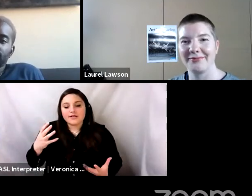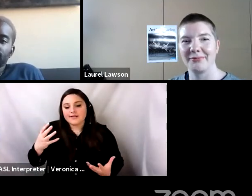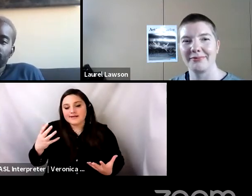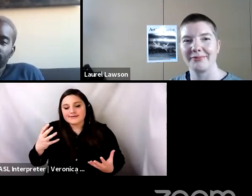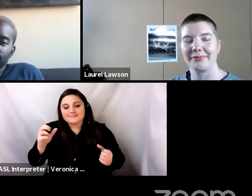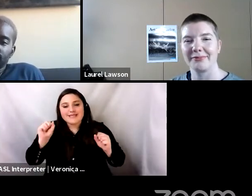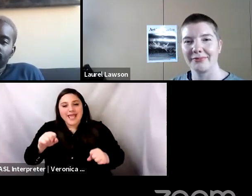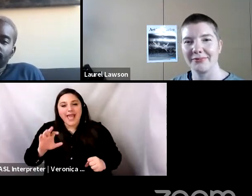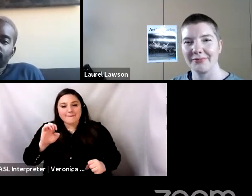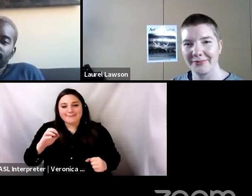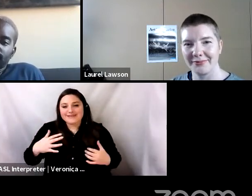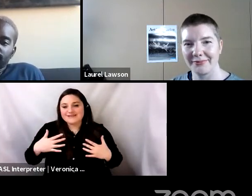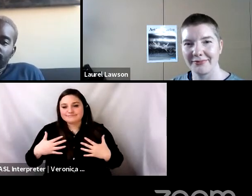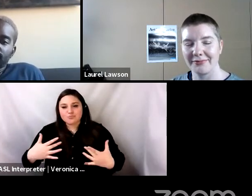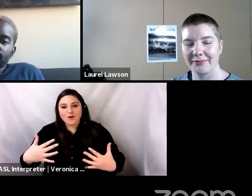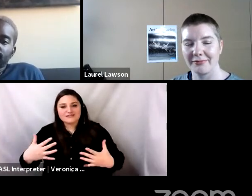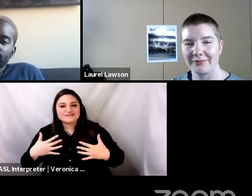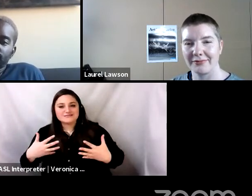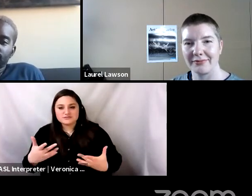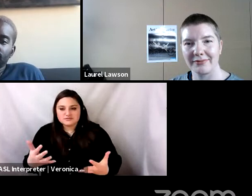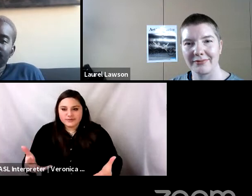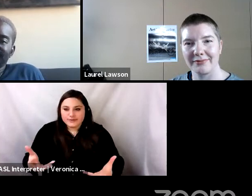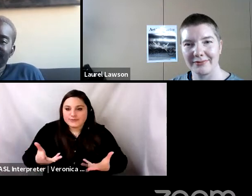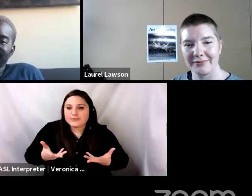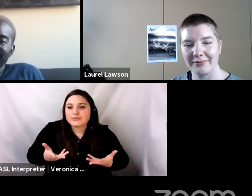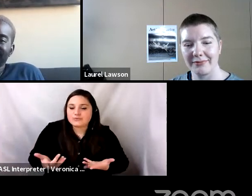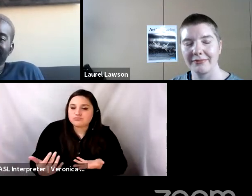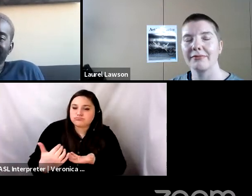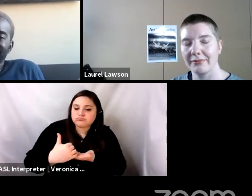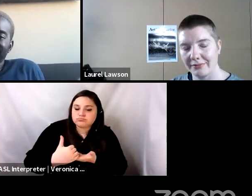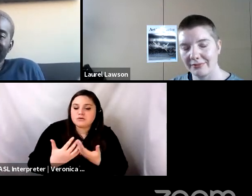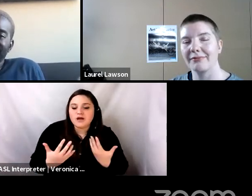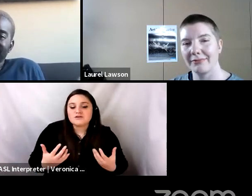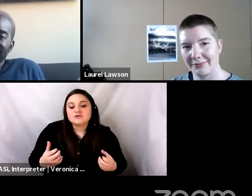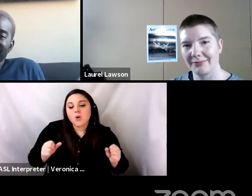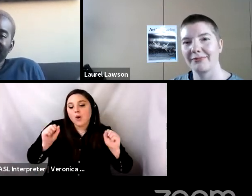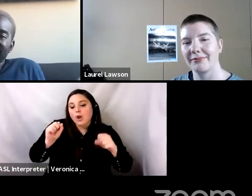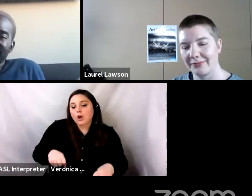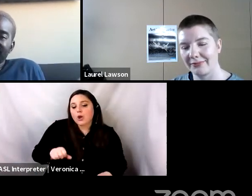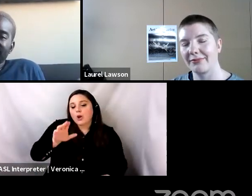yes and to your thought. You know what I mean?